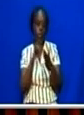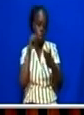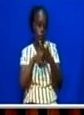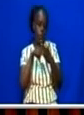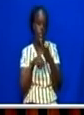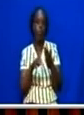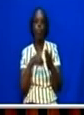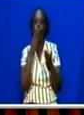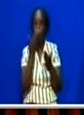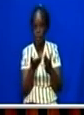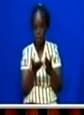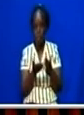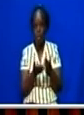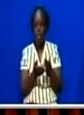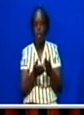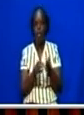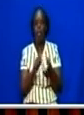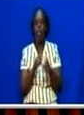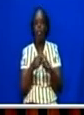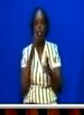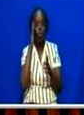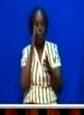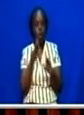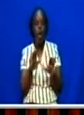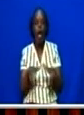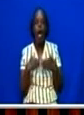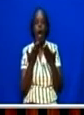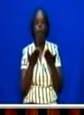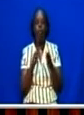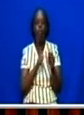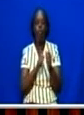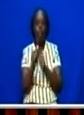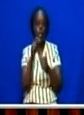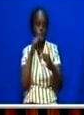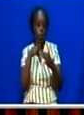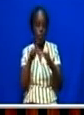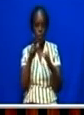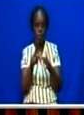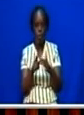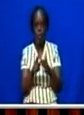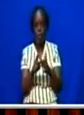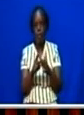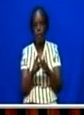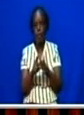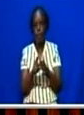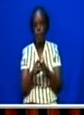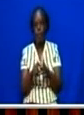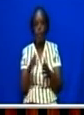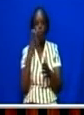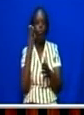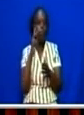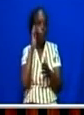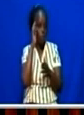answer, so that you look at the depth of it and you know how far you'll go. And in our case here is four